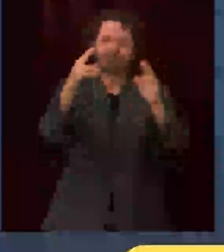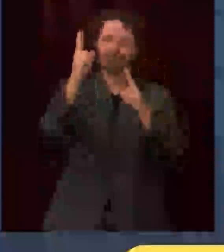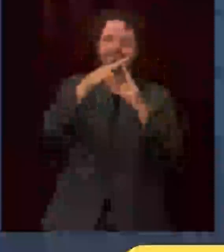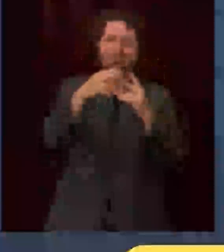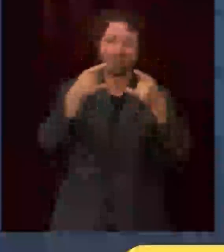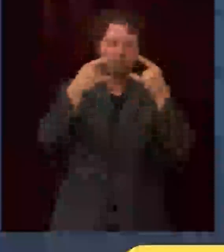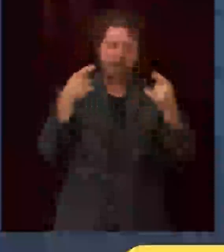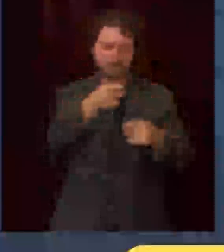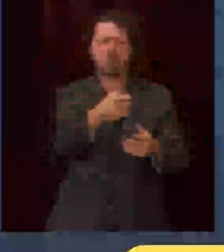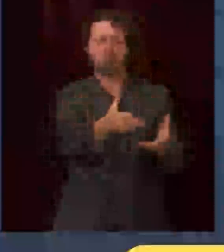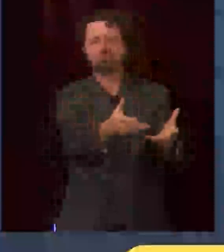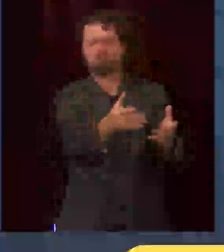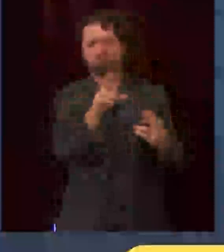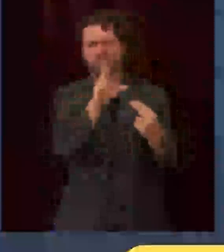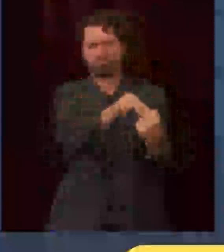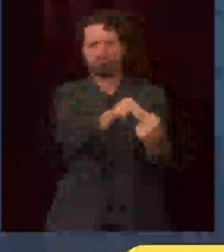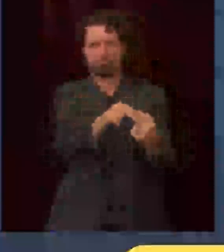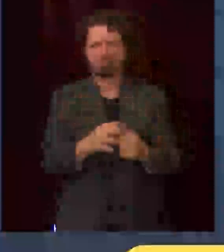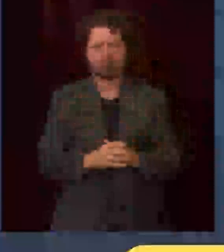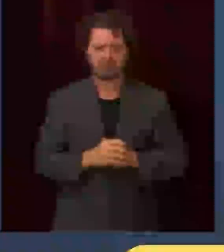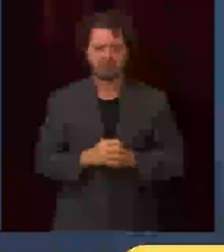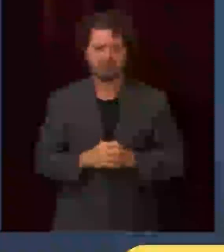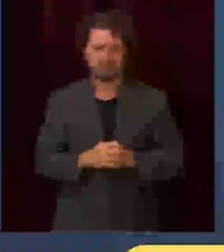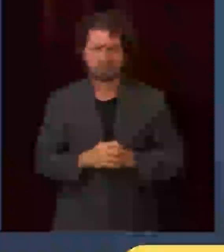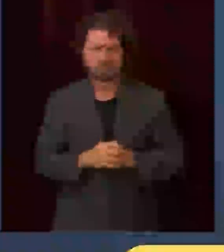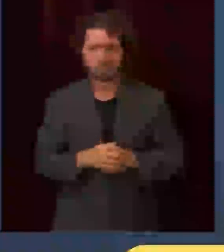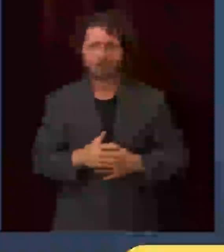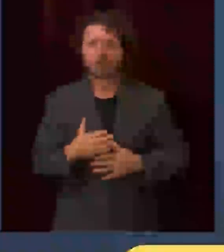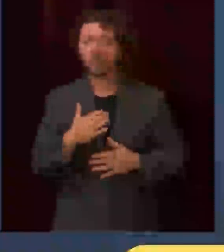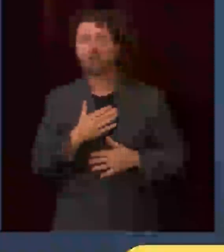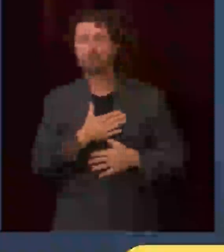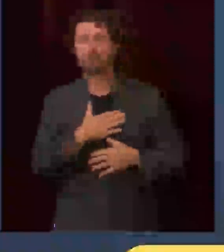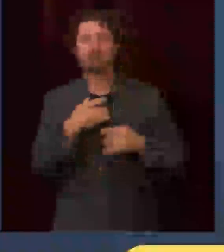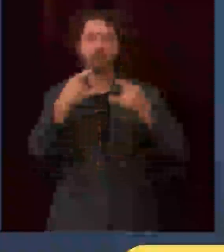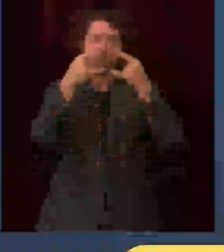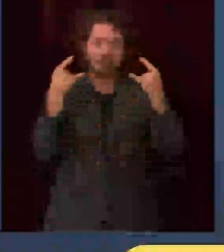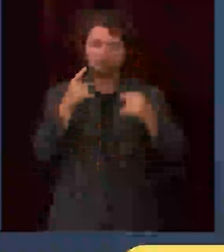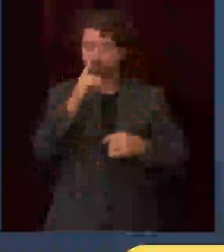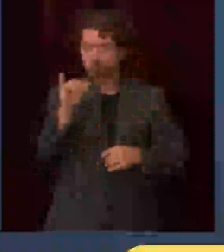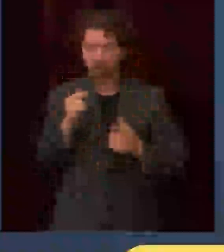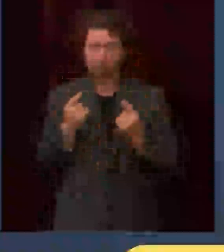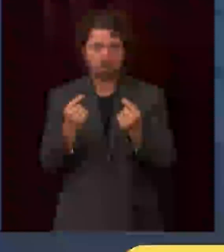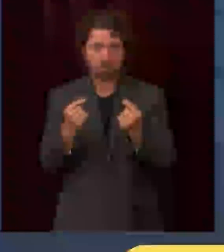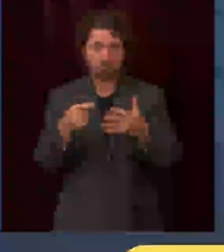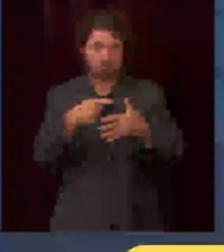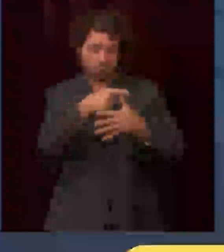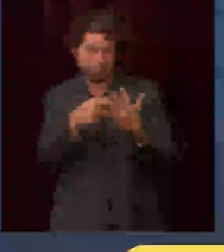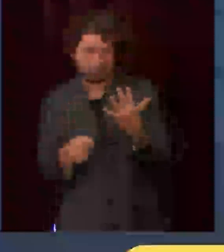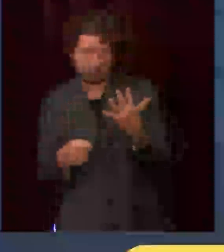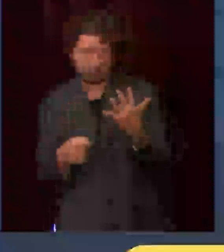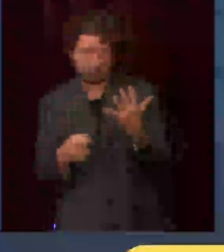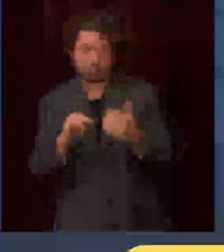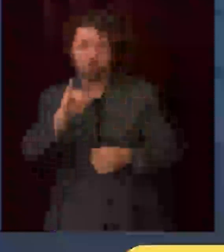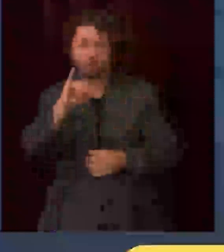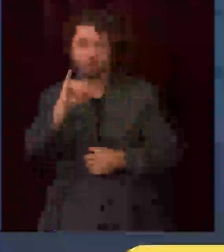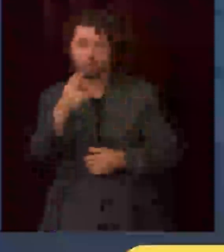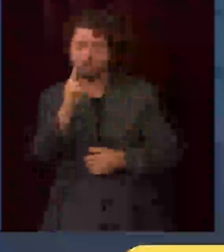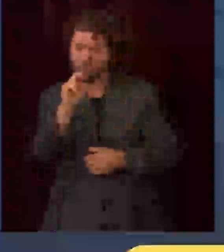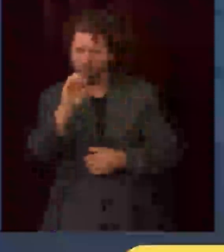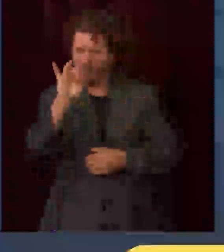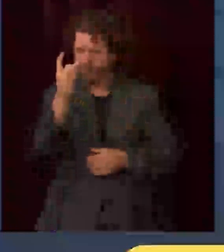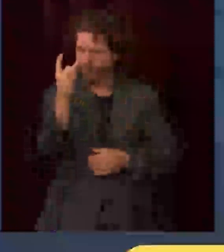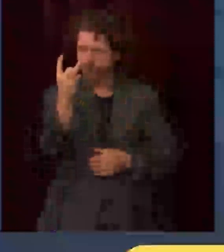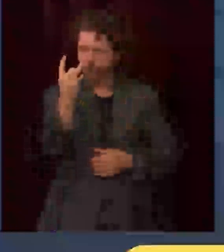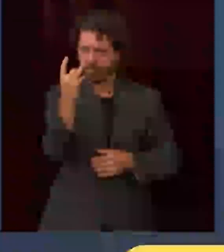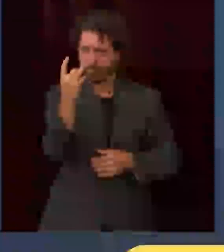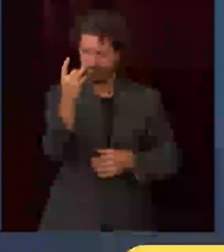take effect on June 8th. By the way, the friendly reminder are stores. It's something we're going to require stores to provide